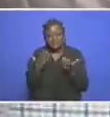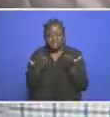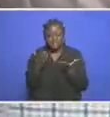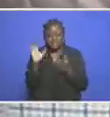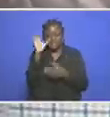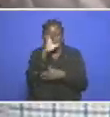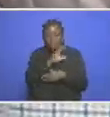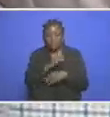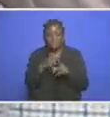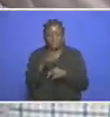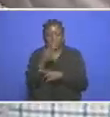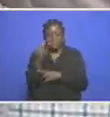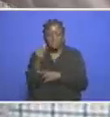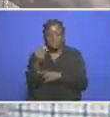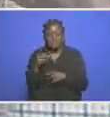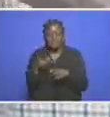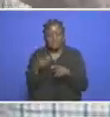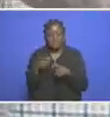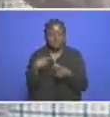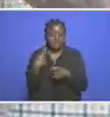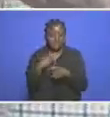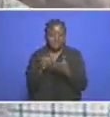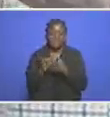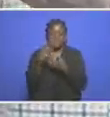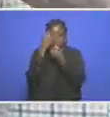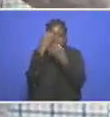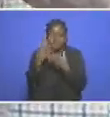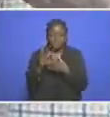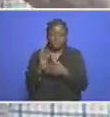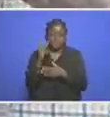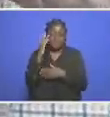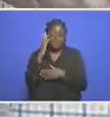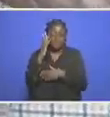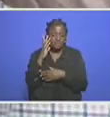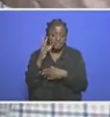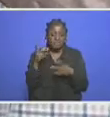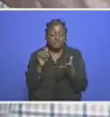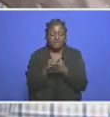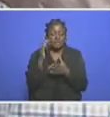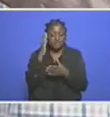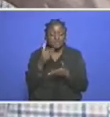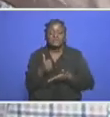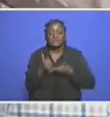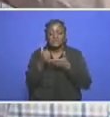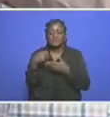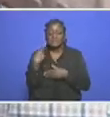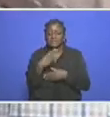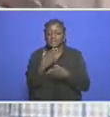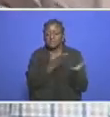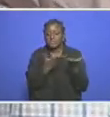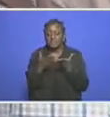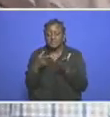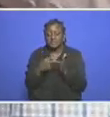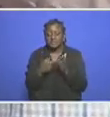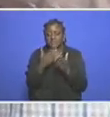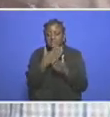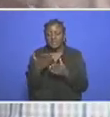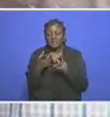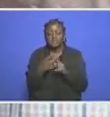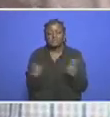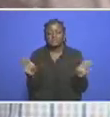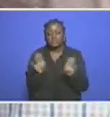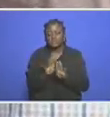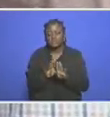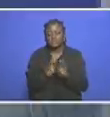strange to them to give us that information, and we certainly would, that would certainly assist us in bringing this matter to a close.